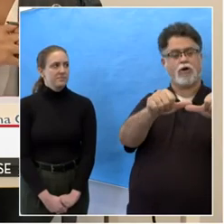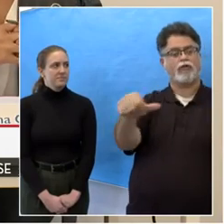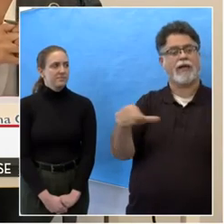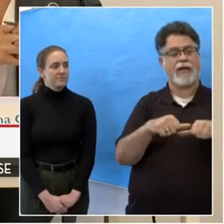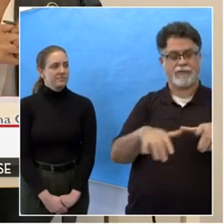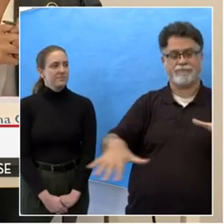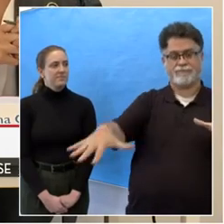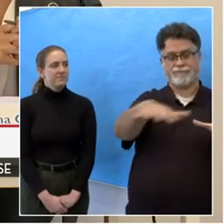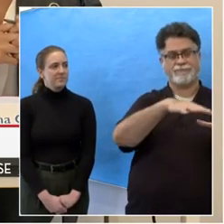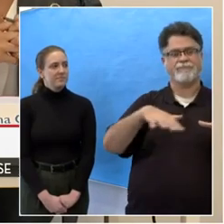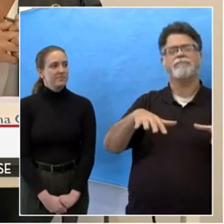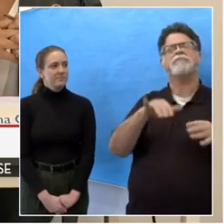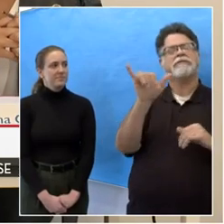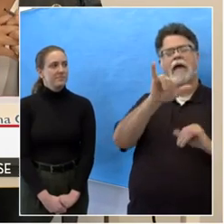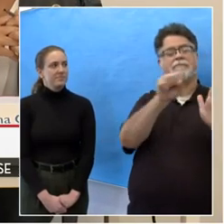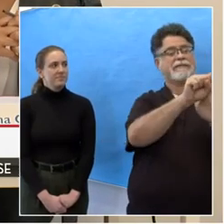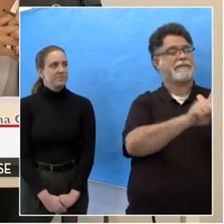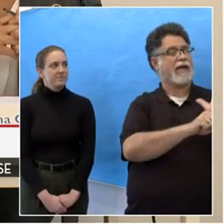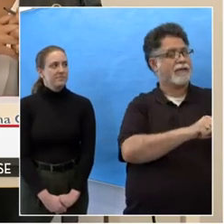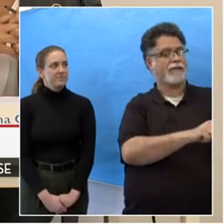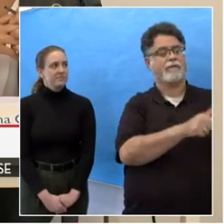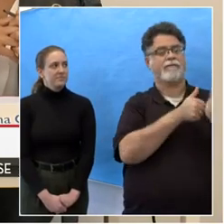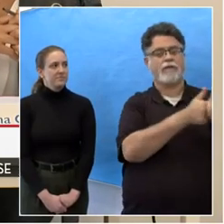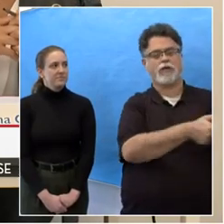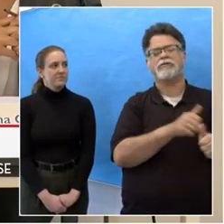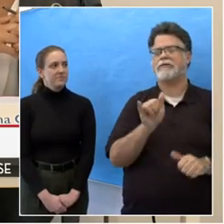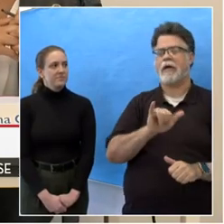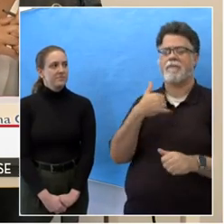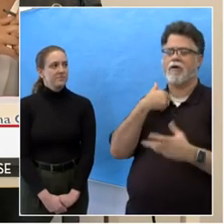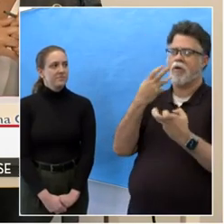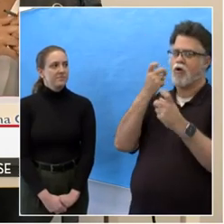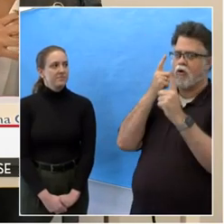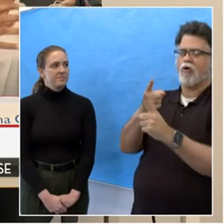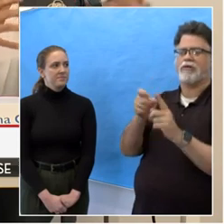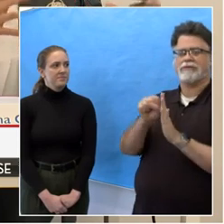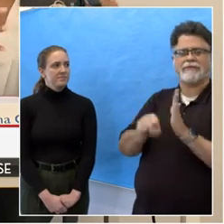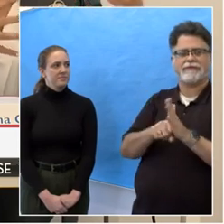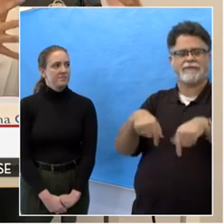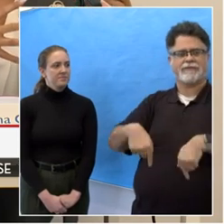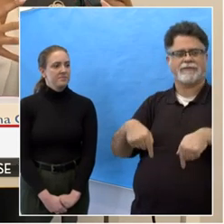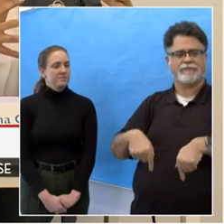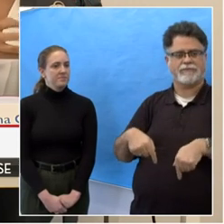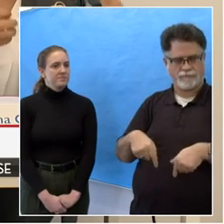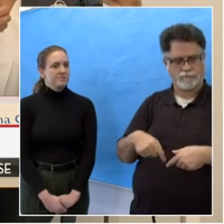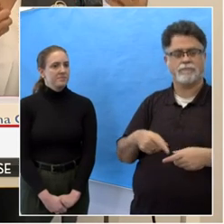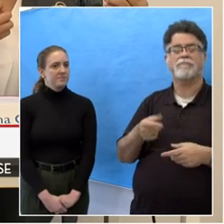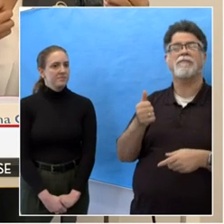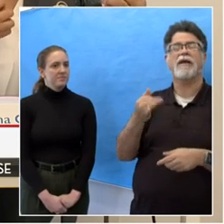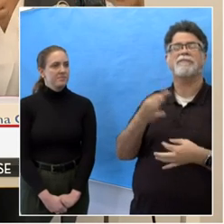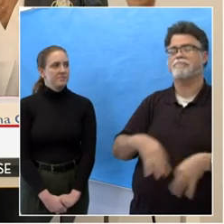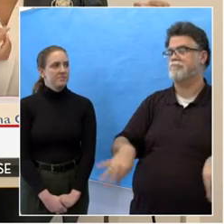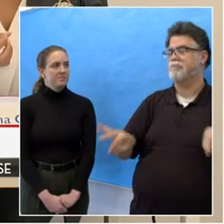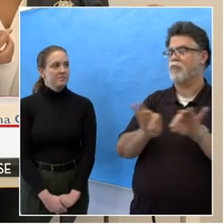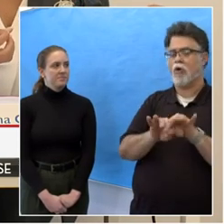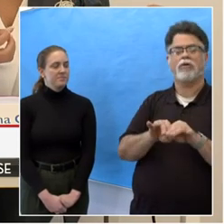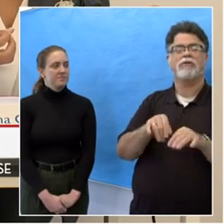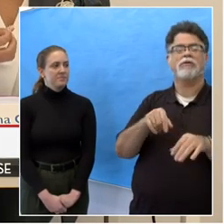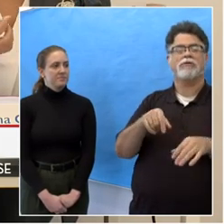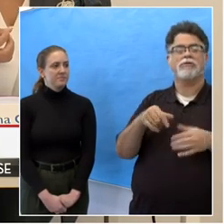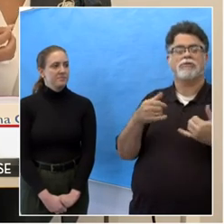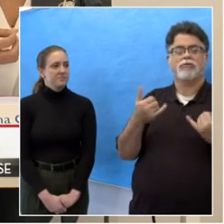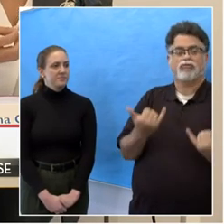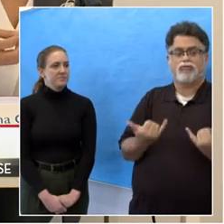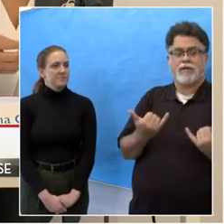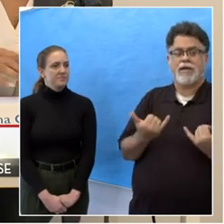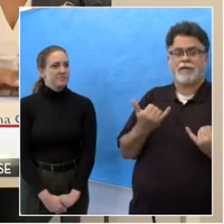critical as literacy instruction. And I'm really excited and humbled to see the evidence in terms of what our teachers have shown us in terms of